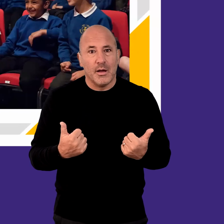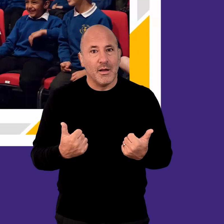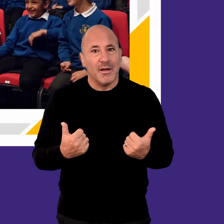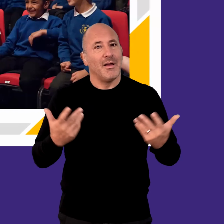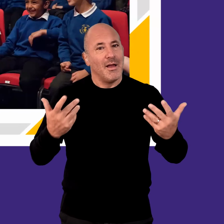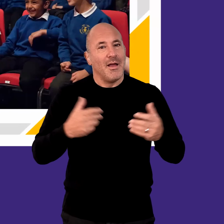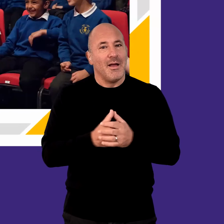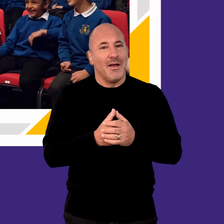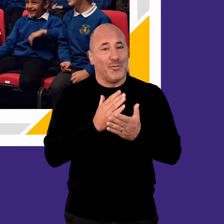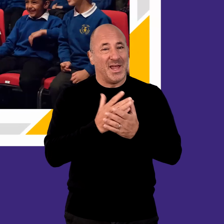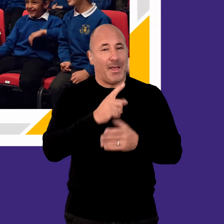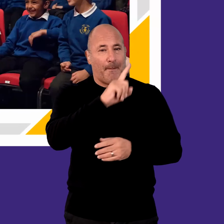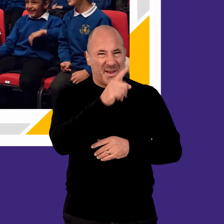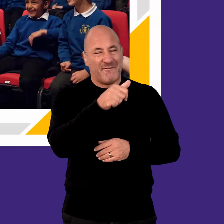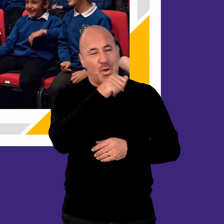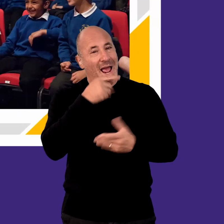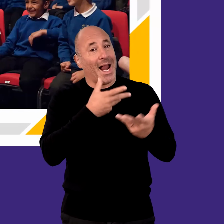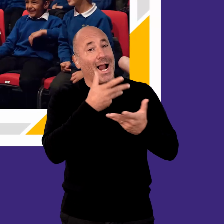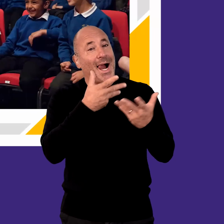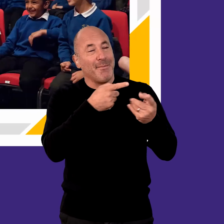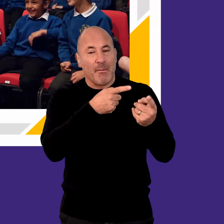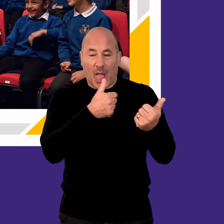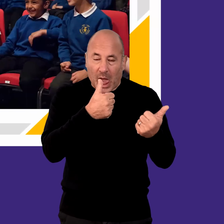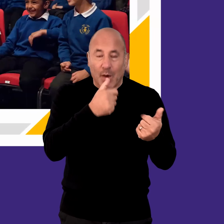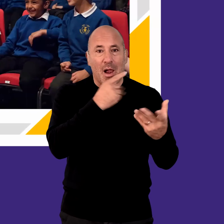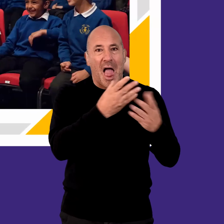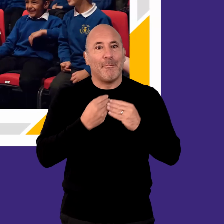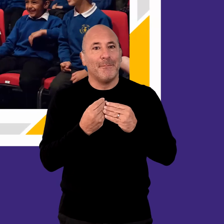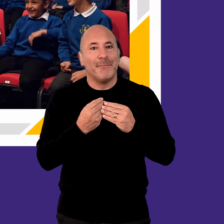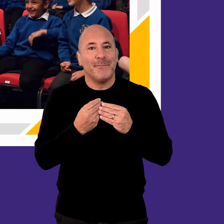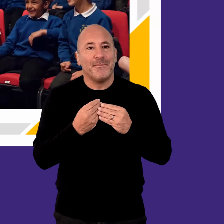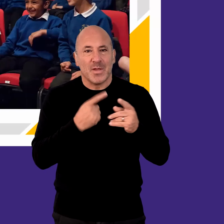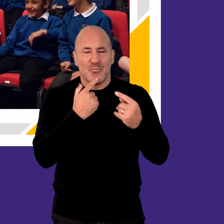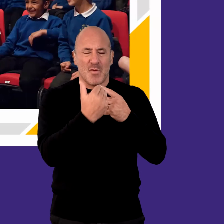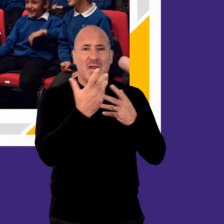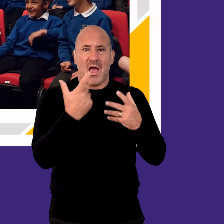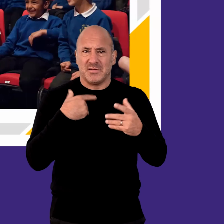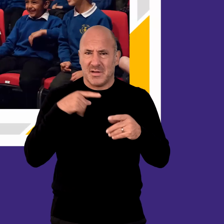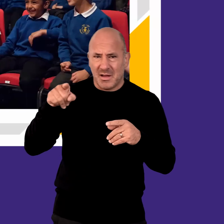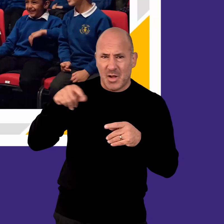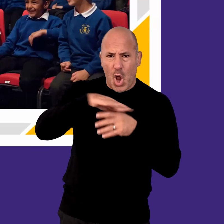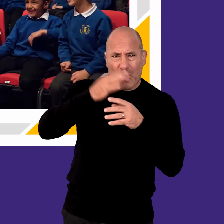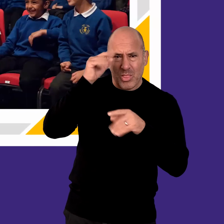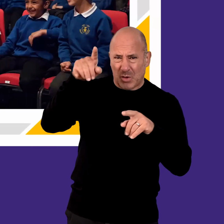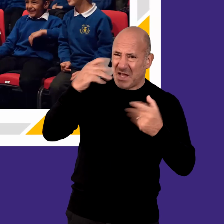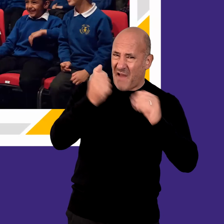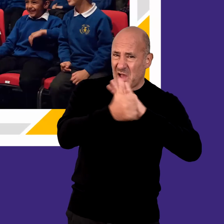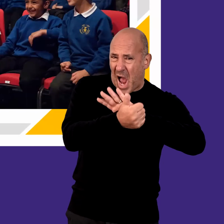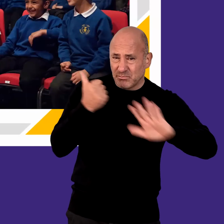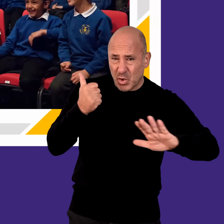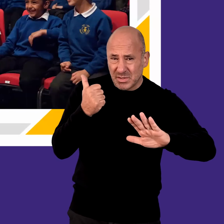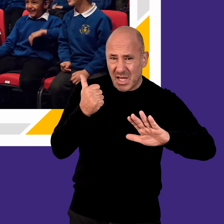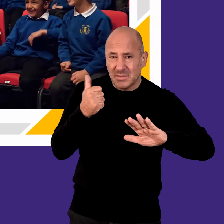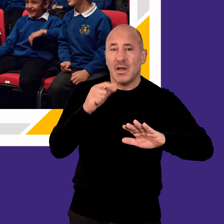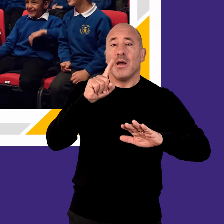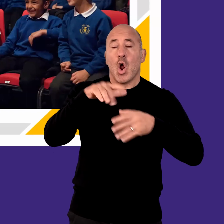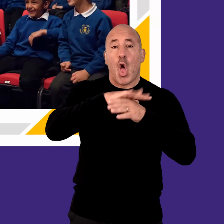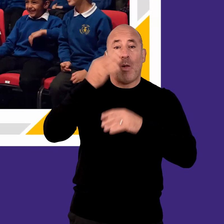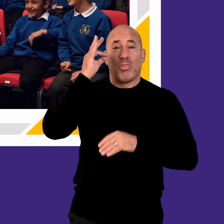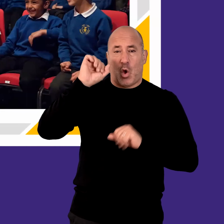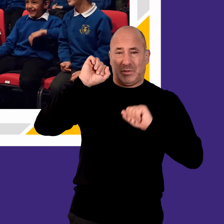again, if you it's a bit sort of flatter people in a way, I suppose, you know, recognise the expertise that local